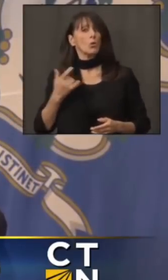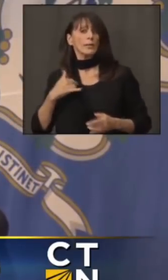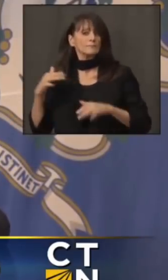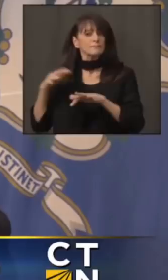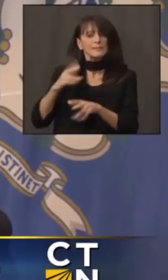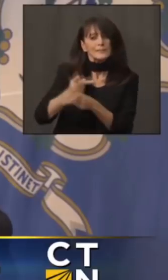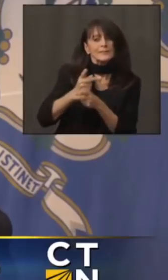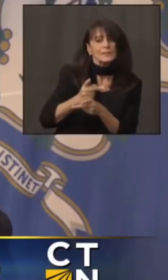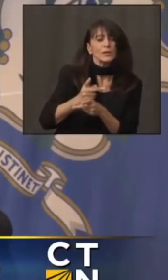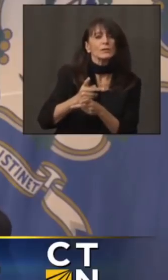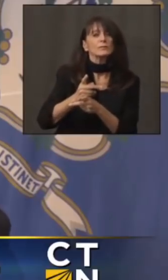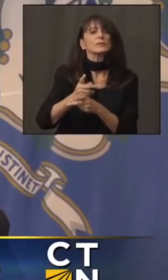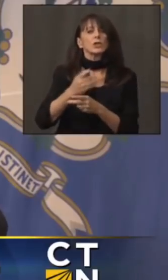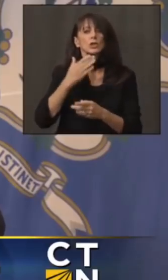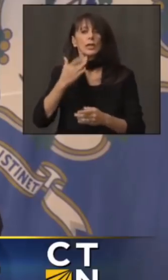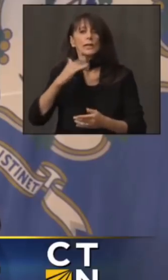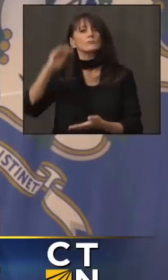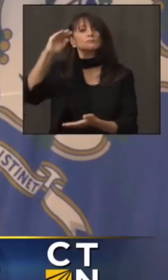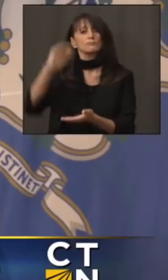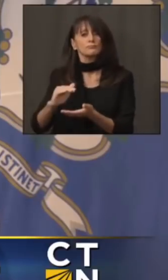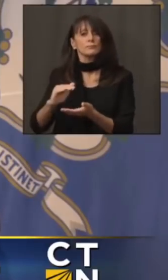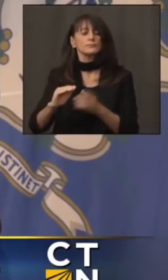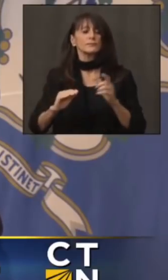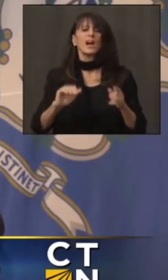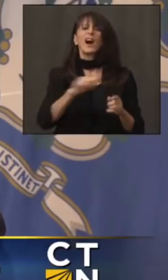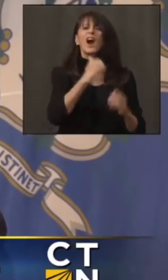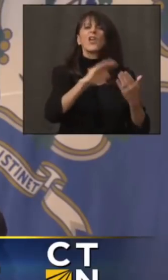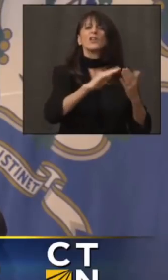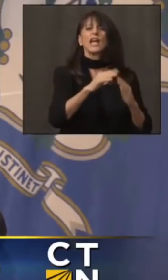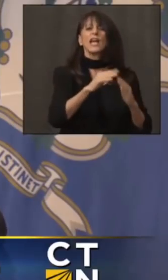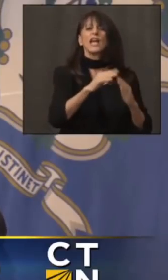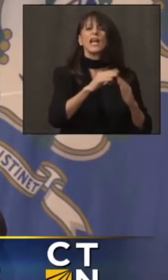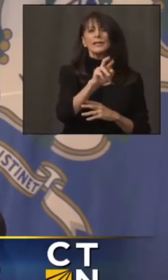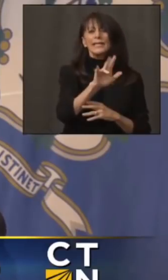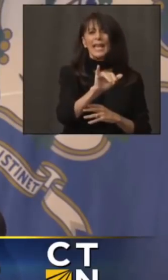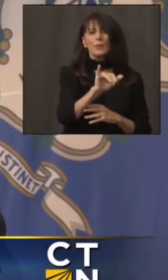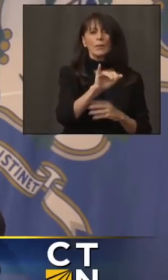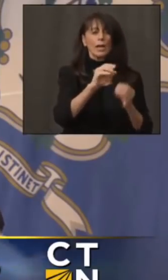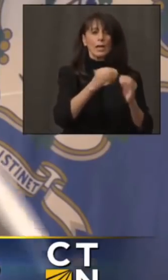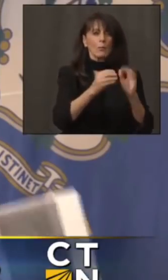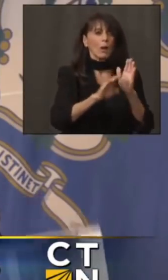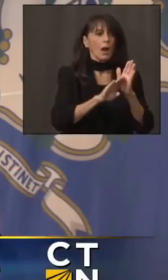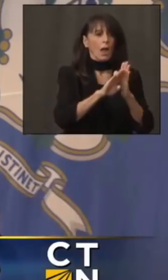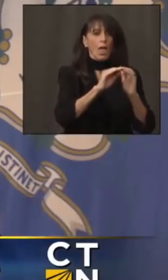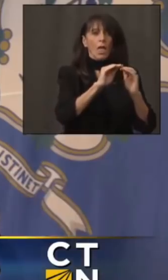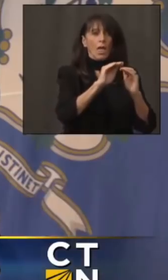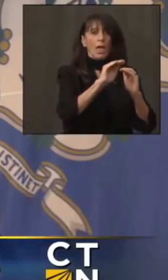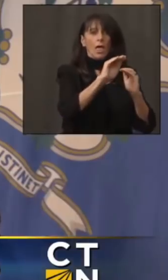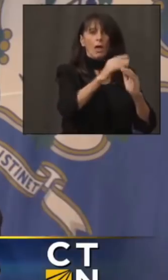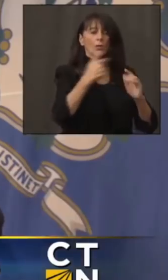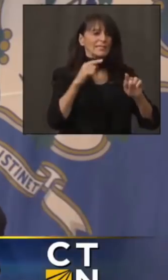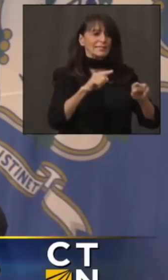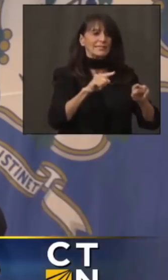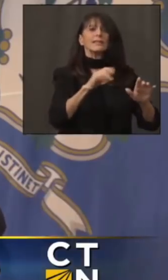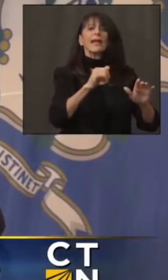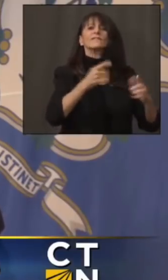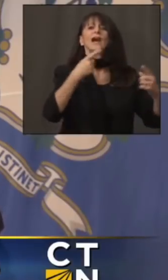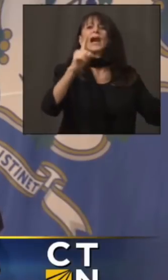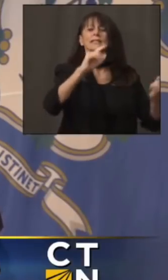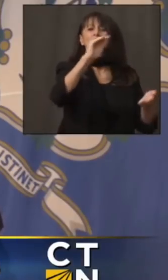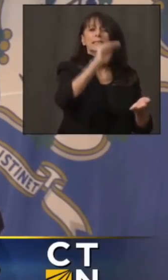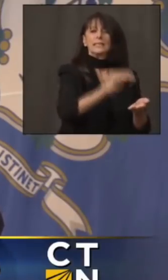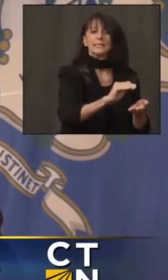progress, just like we did in Danbury, although it took a little longer to get down in Danbury. I want to give you just a